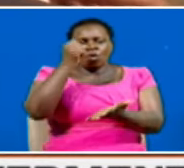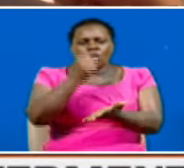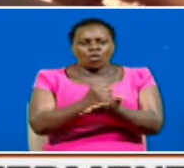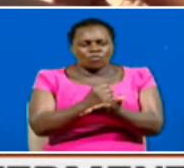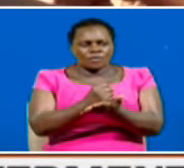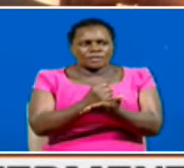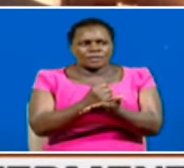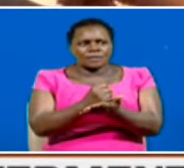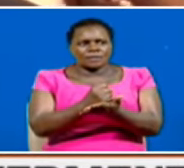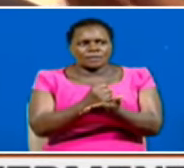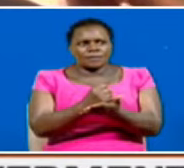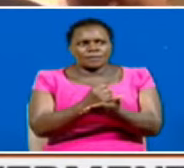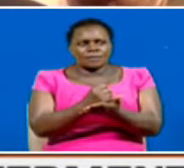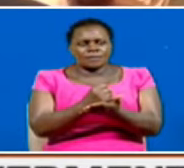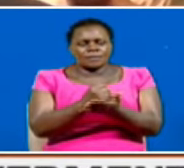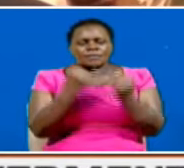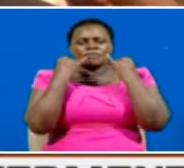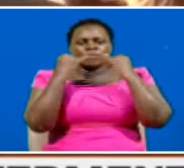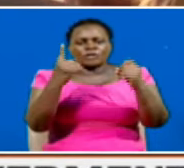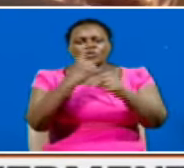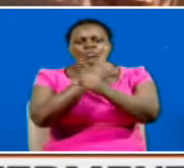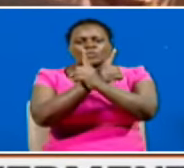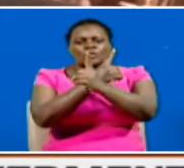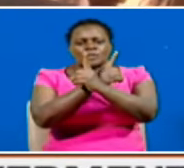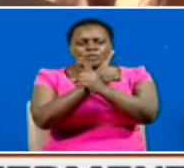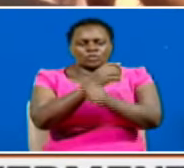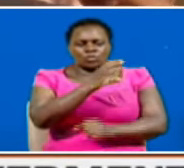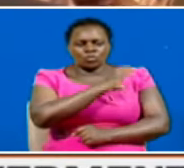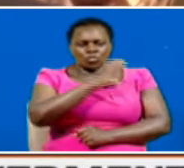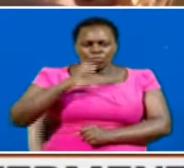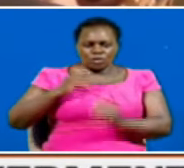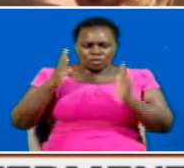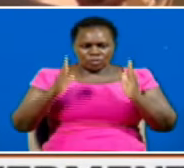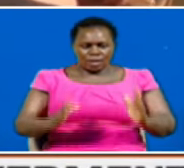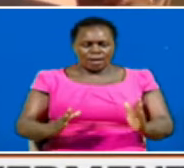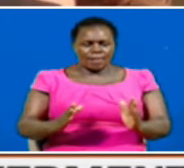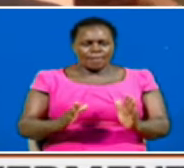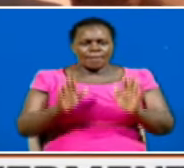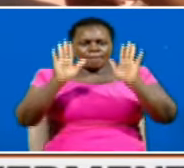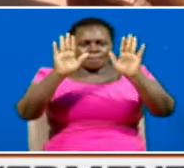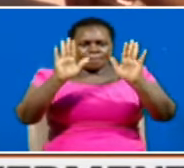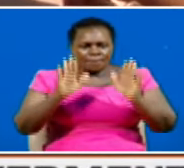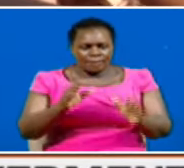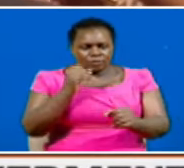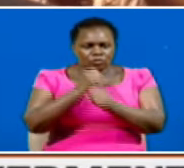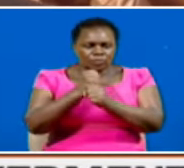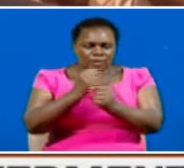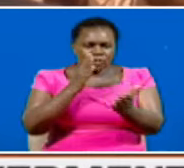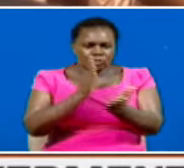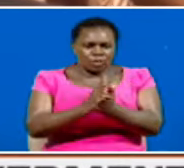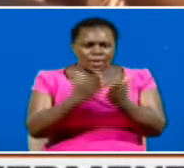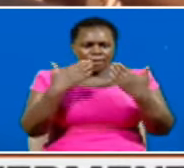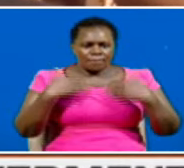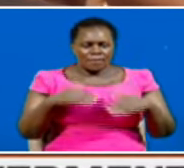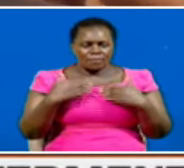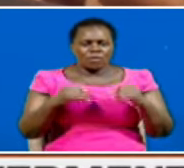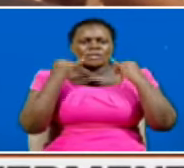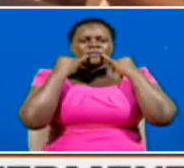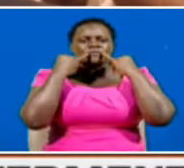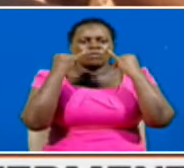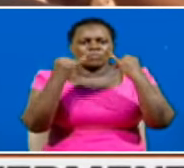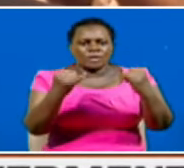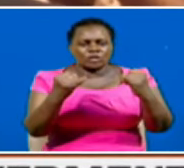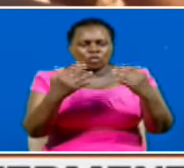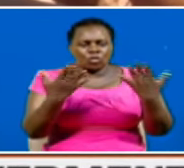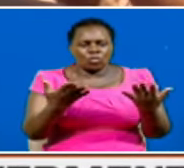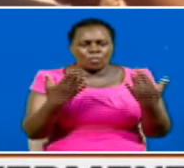the Data Protection Commissioner, essentially to ensure that personal information or